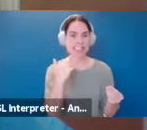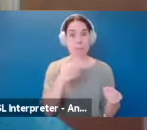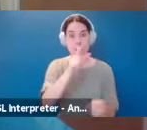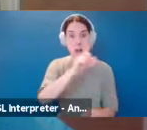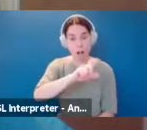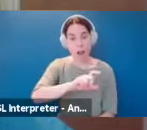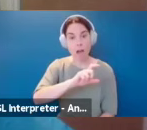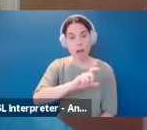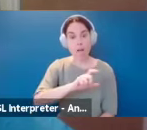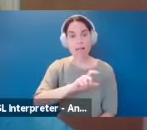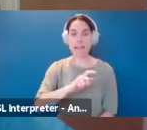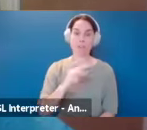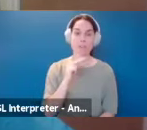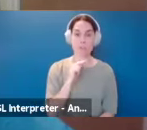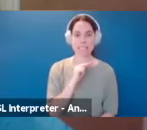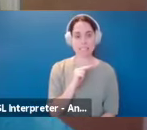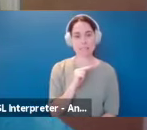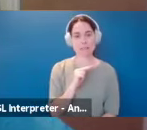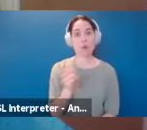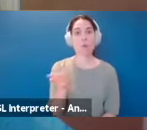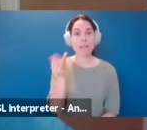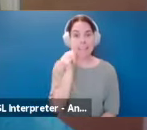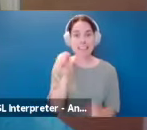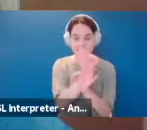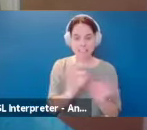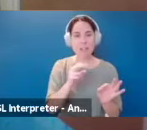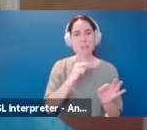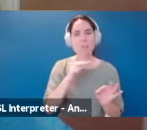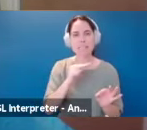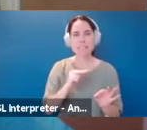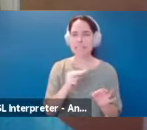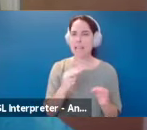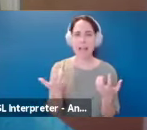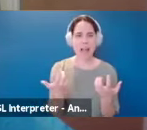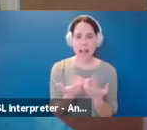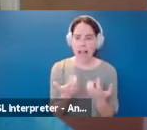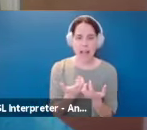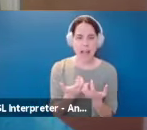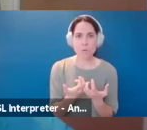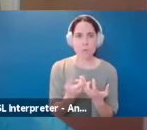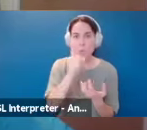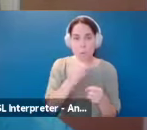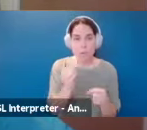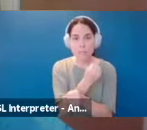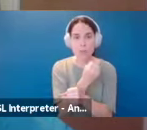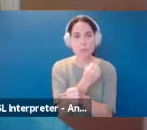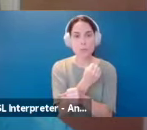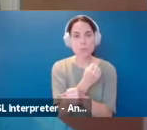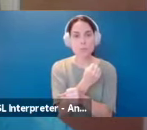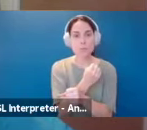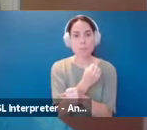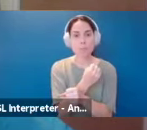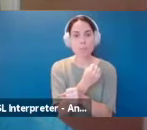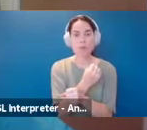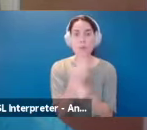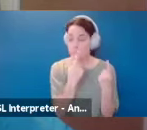voices. What will it take for individuals in those circles to seek an understanding